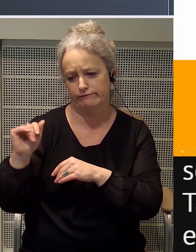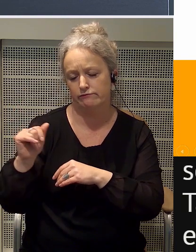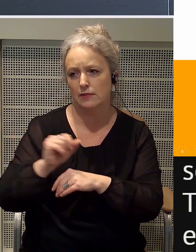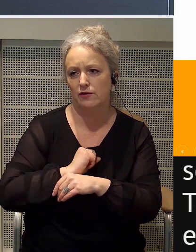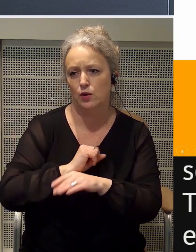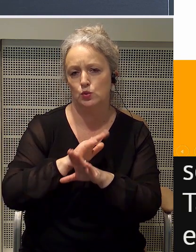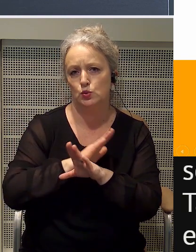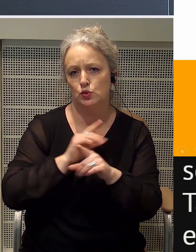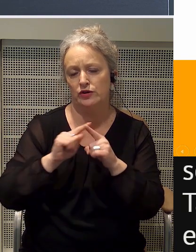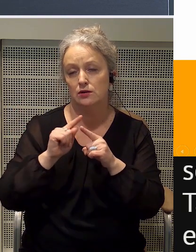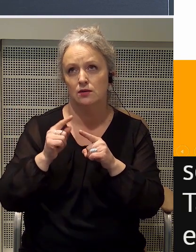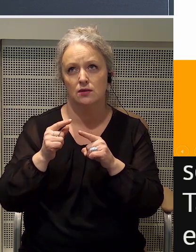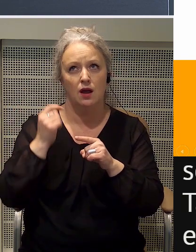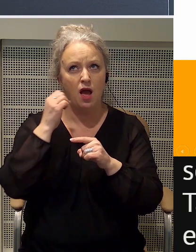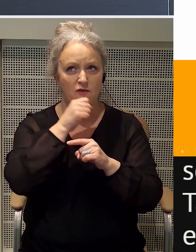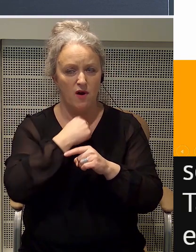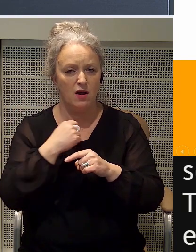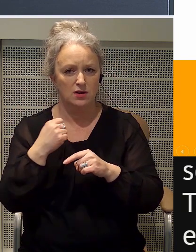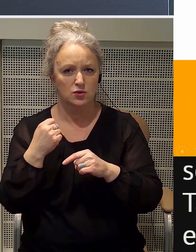any moment.